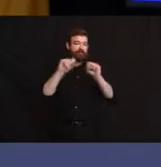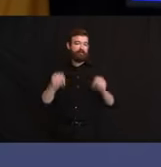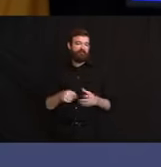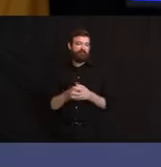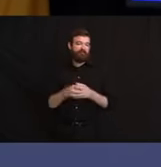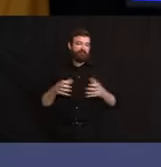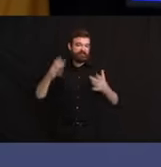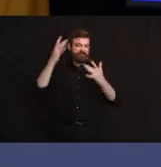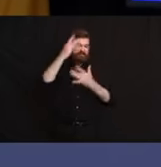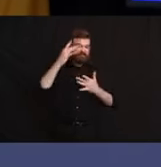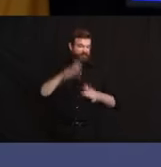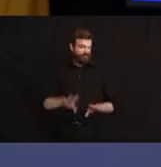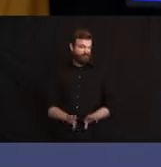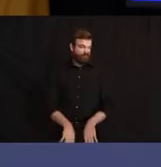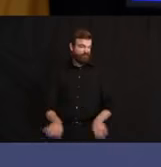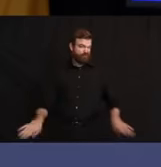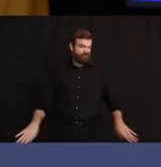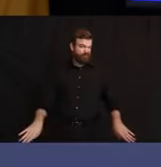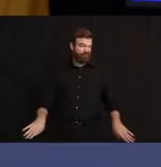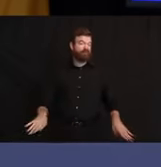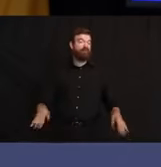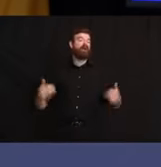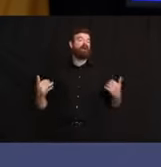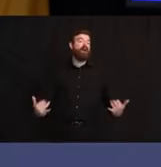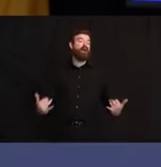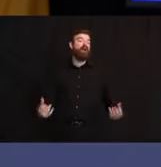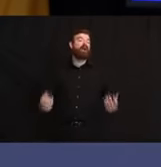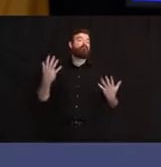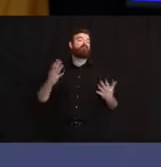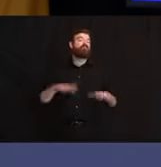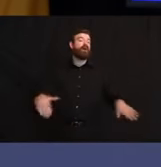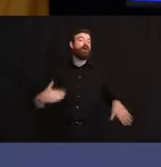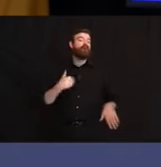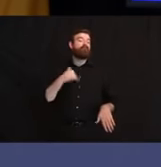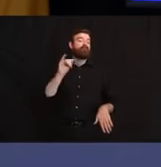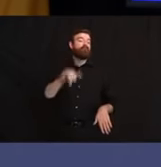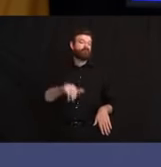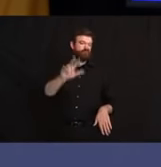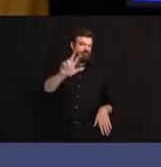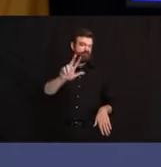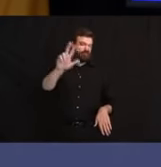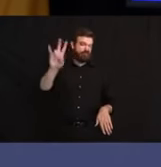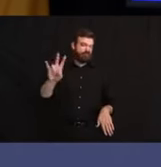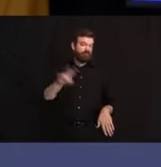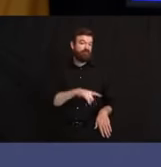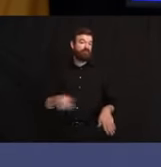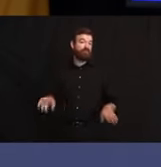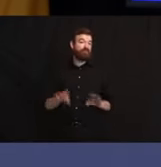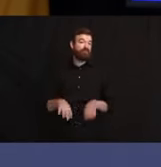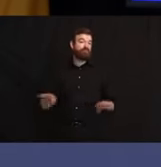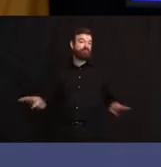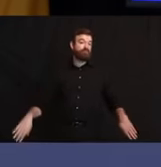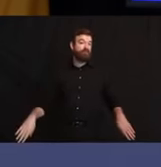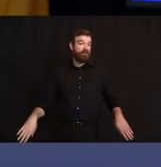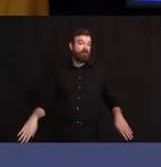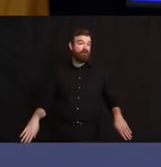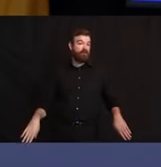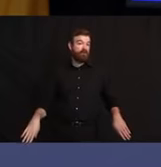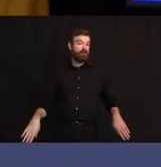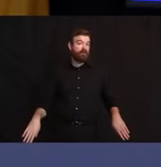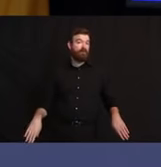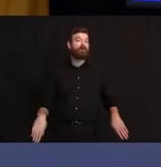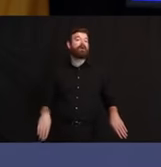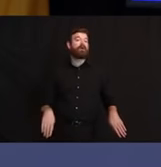to 37. The children affected have either tested positive for active COVID-19 infection or